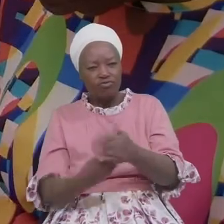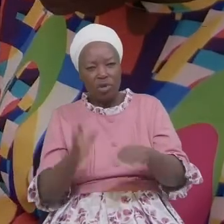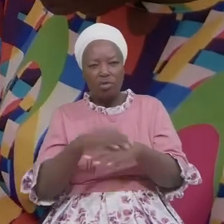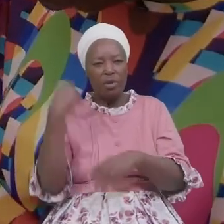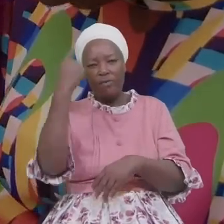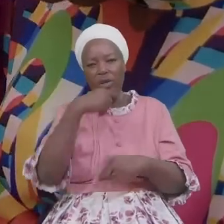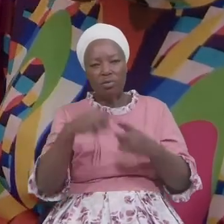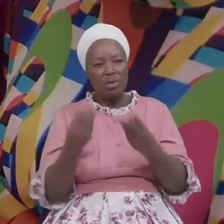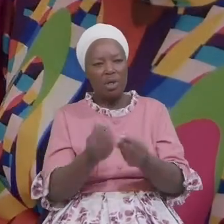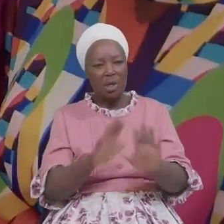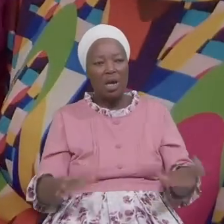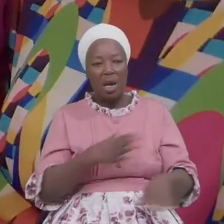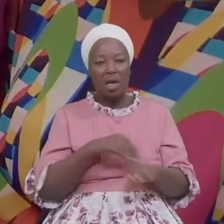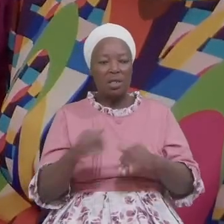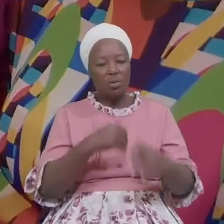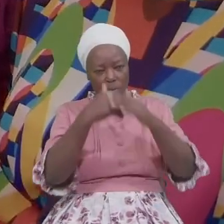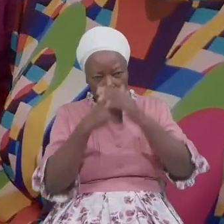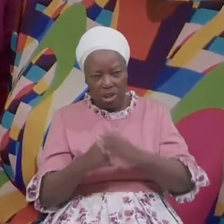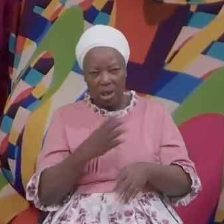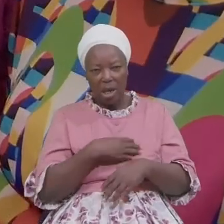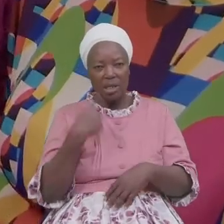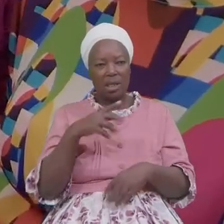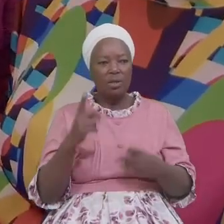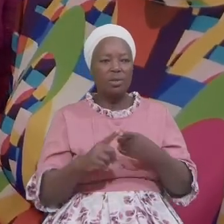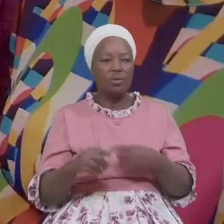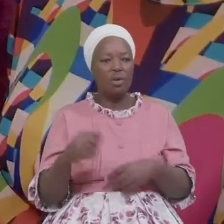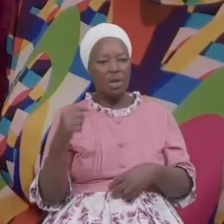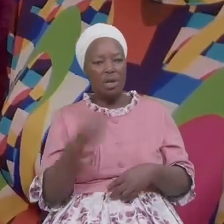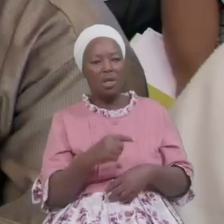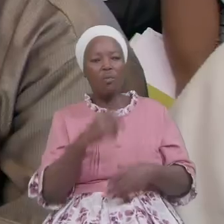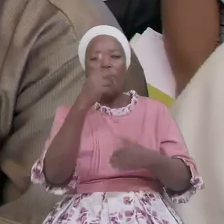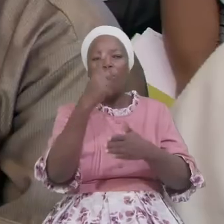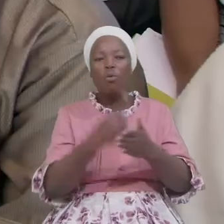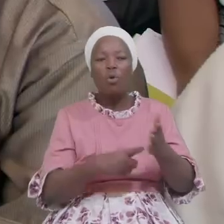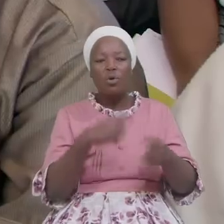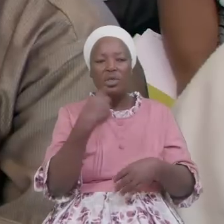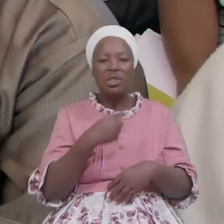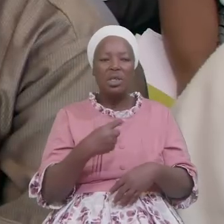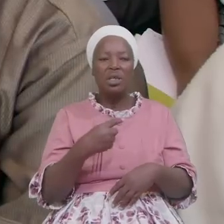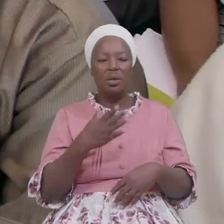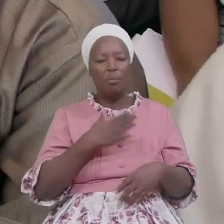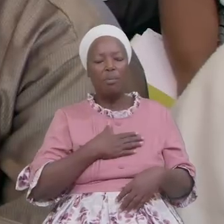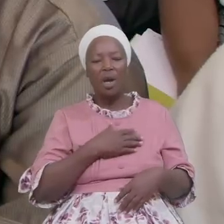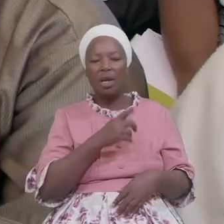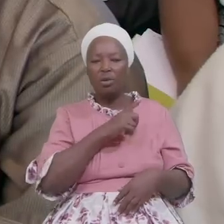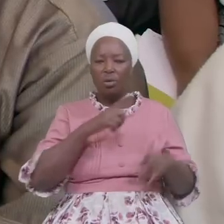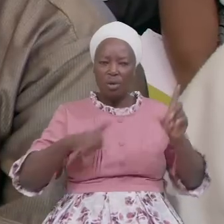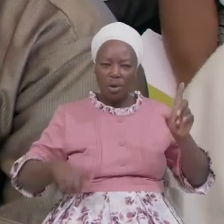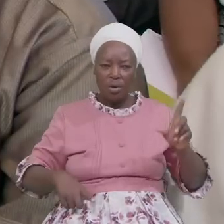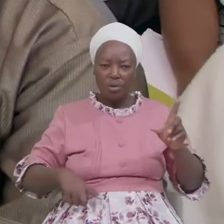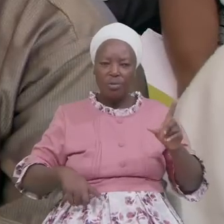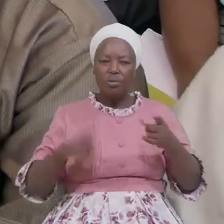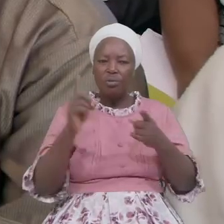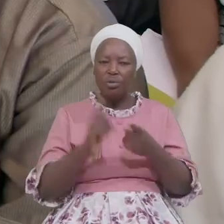did worship and said unto him, what saith my Lord